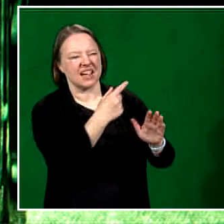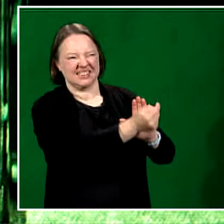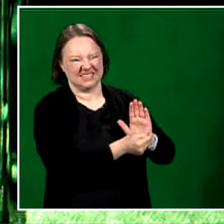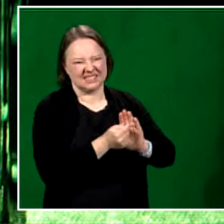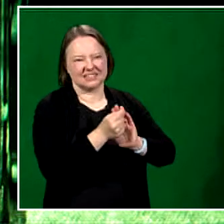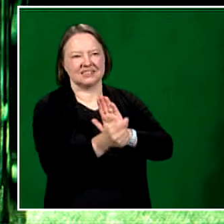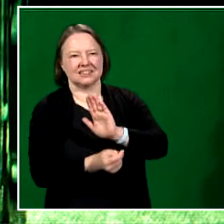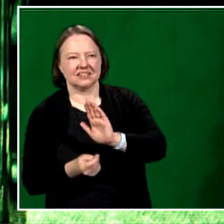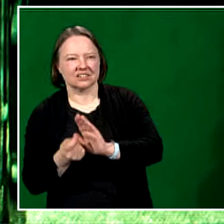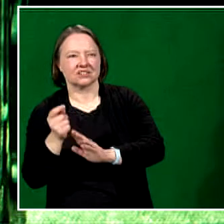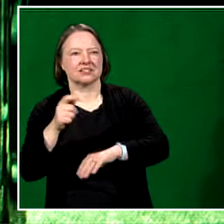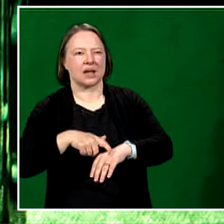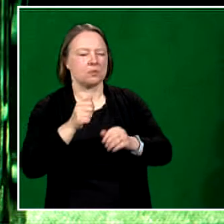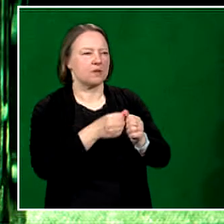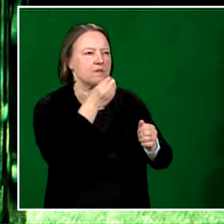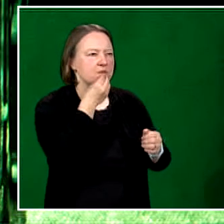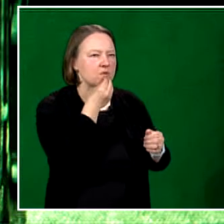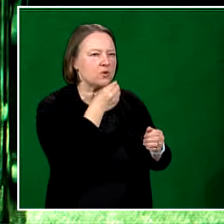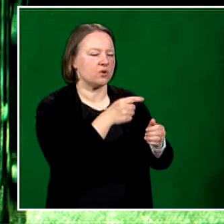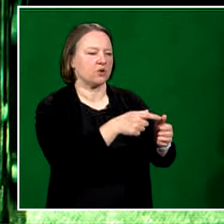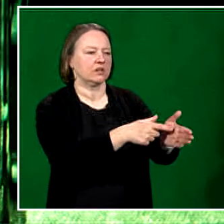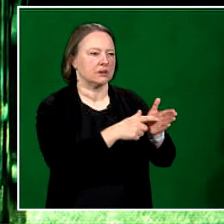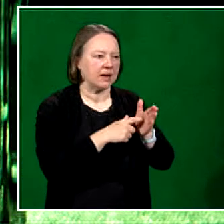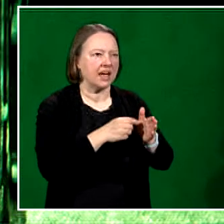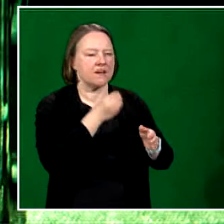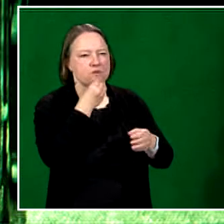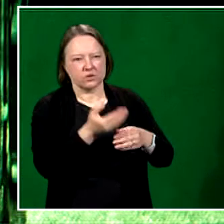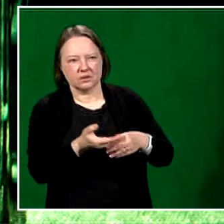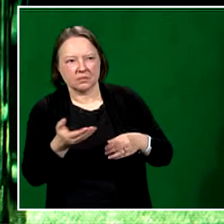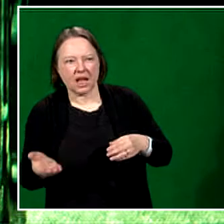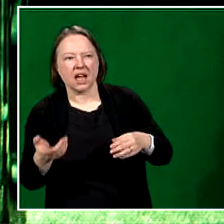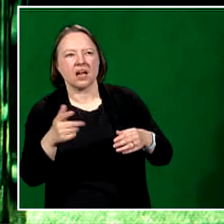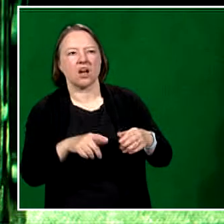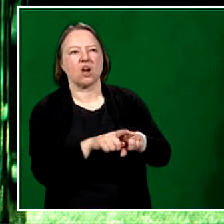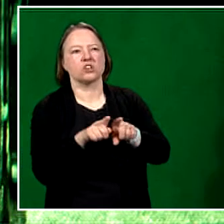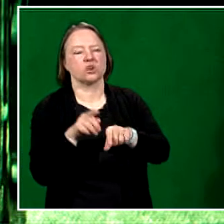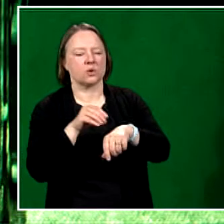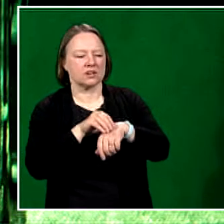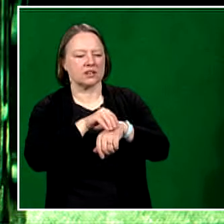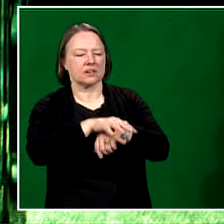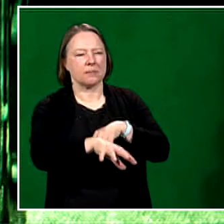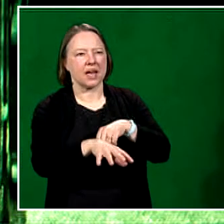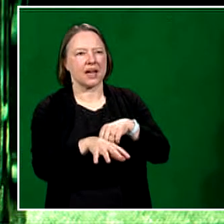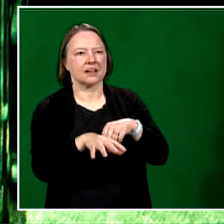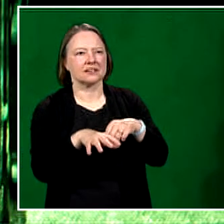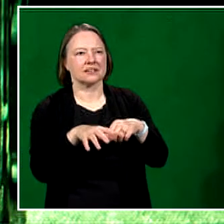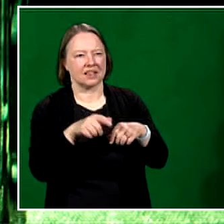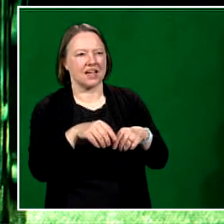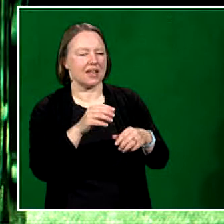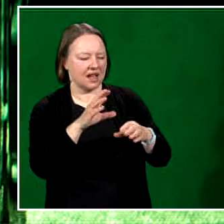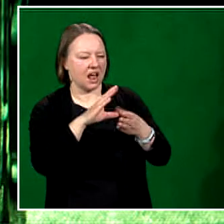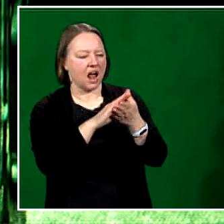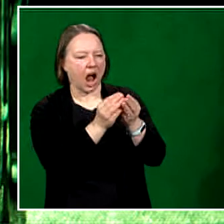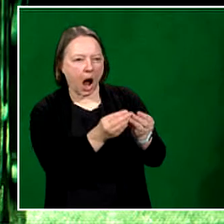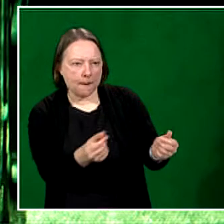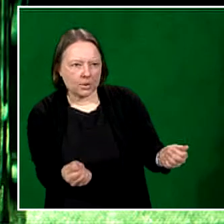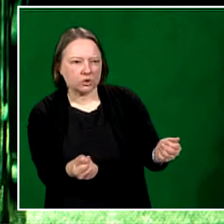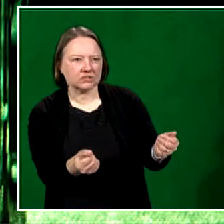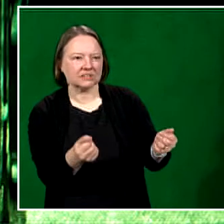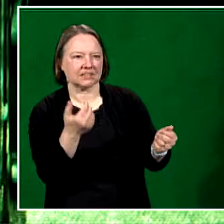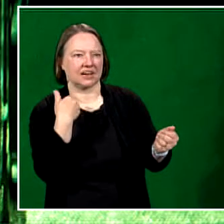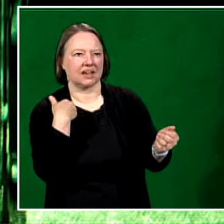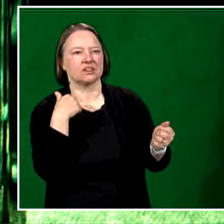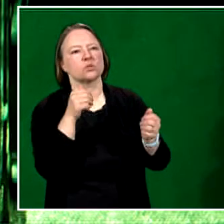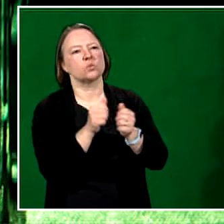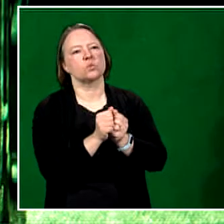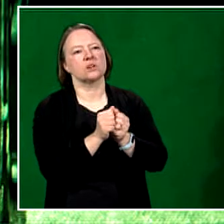food supply and the food demand, as well as any impact the composting has between, let's